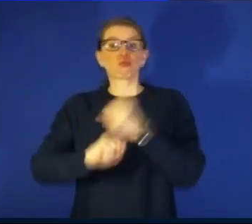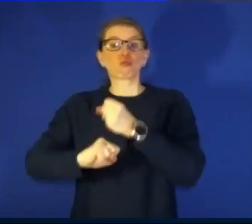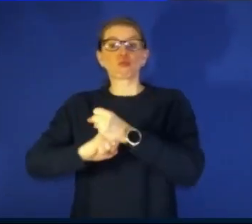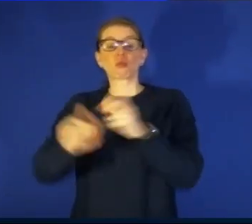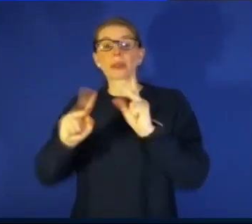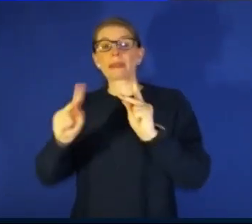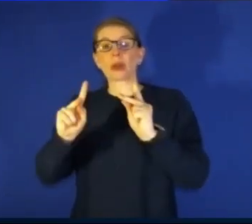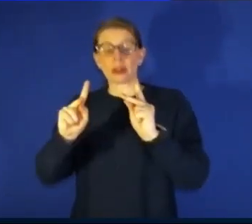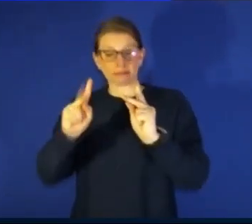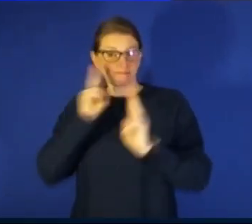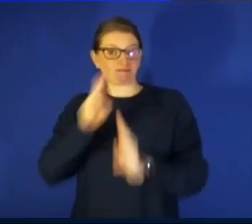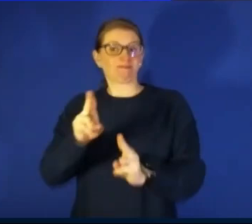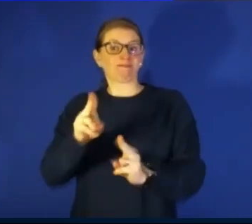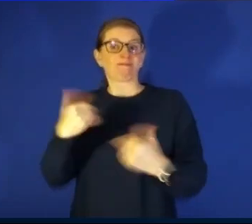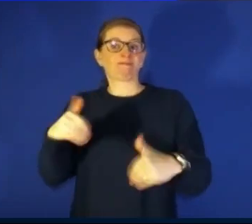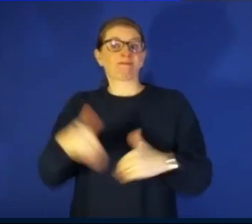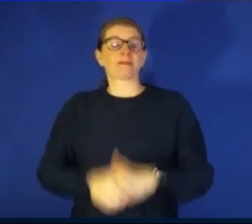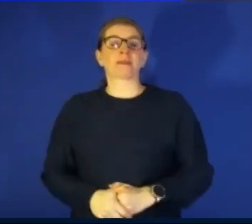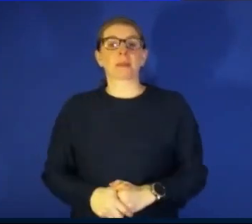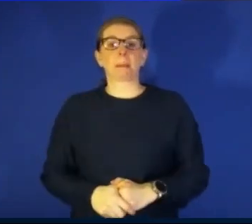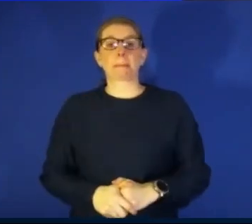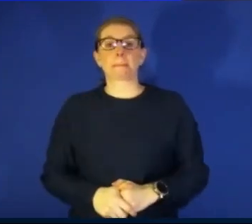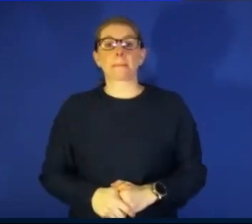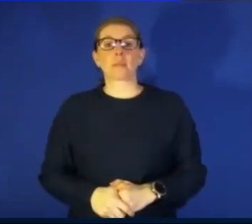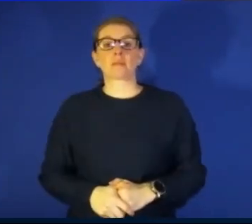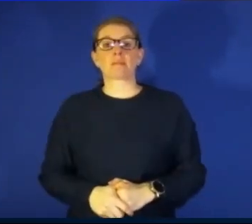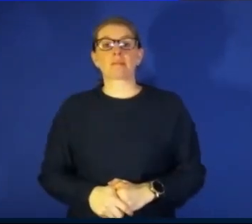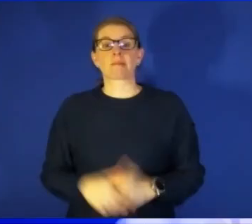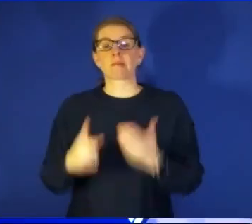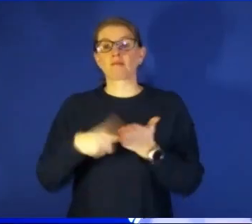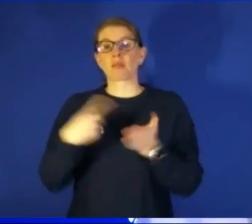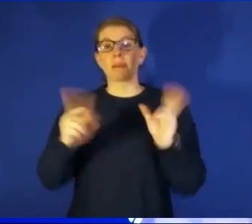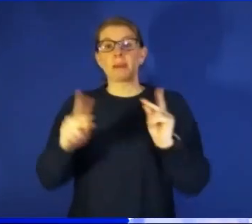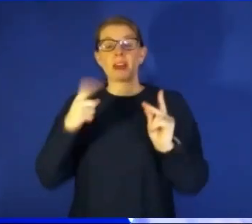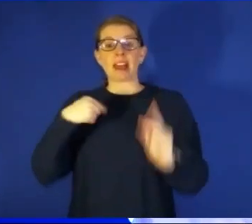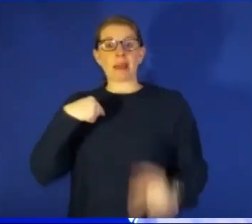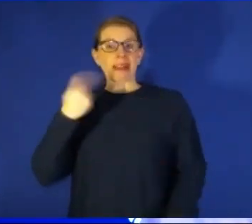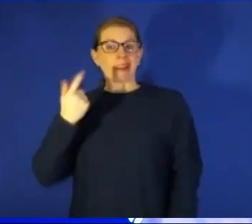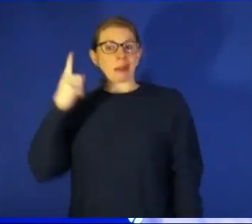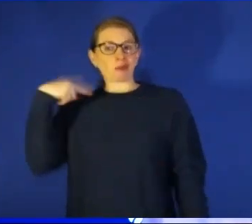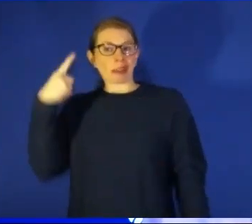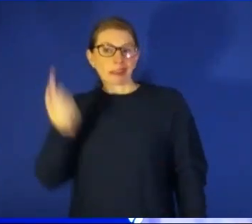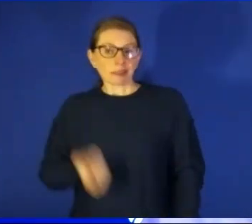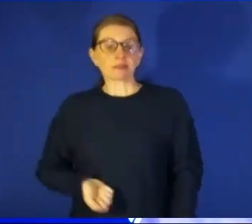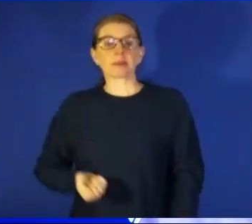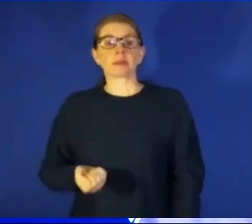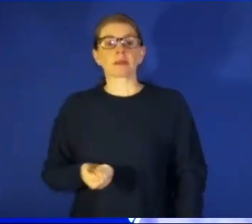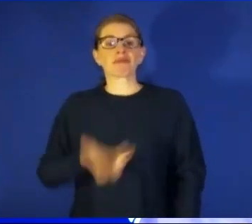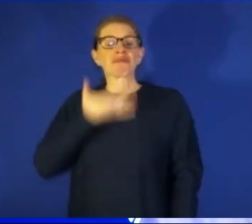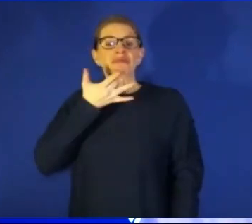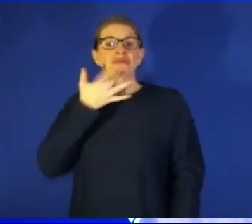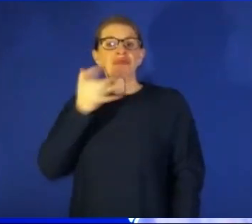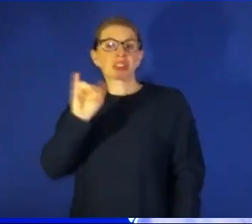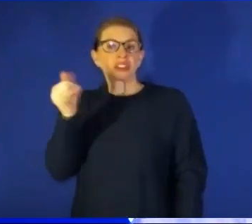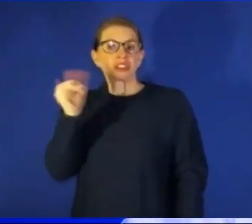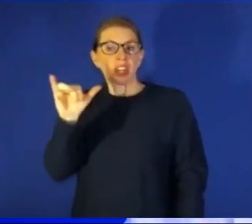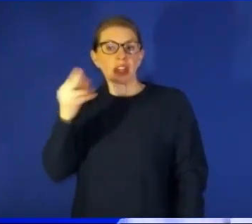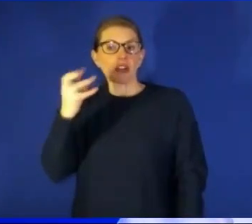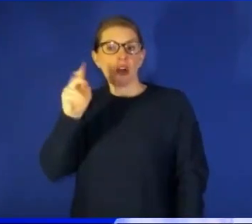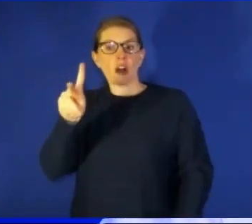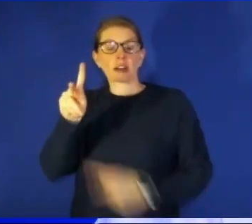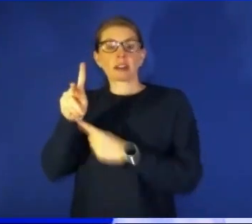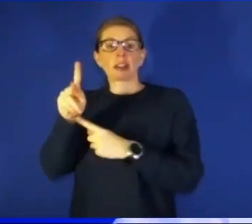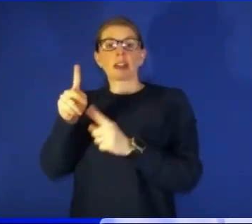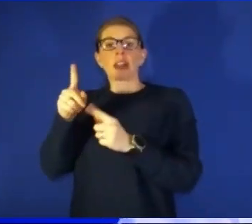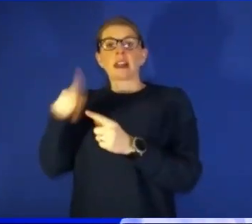cool, right? Yeah. You know, I sometimes people think I'm a little crazy. I always prefer that the Jayhawks win the conference championship